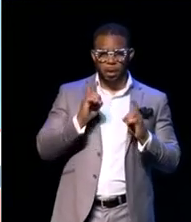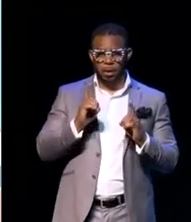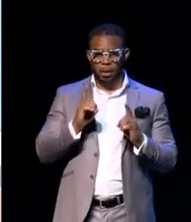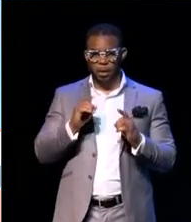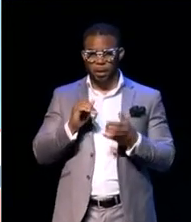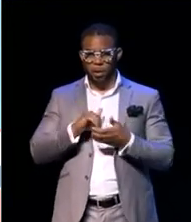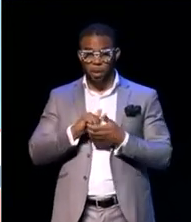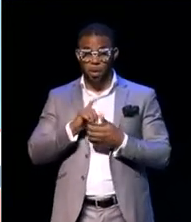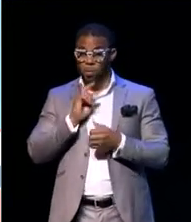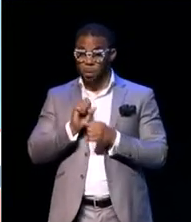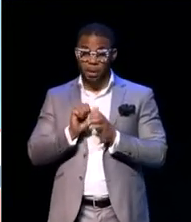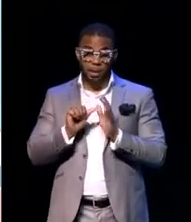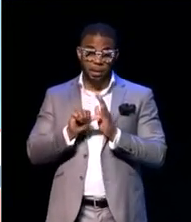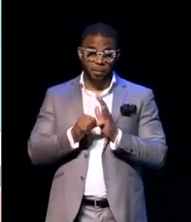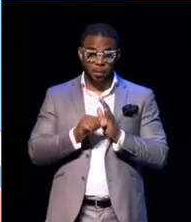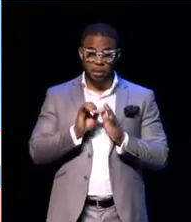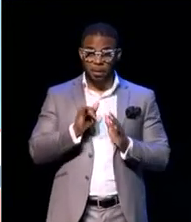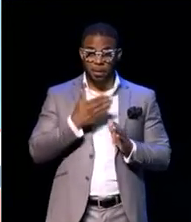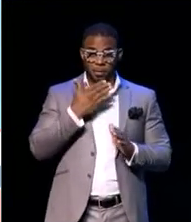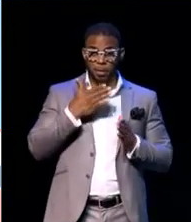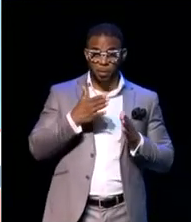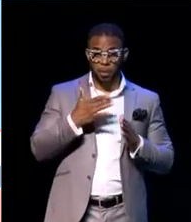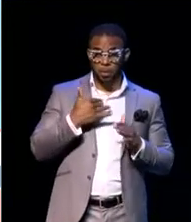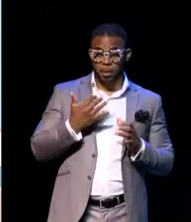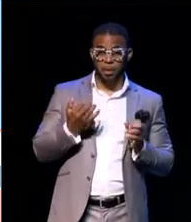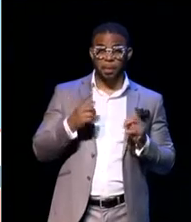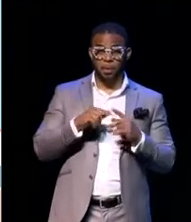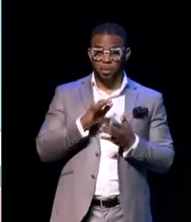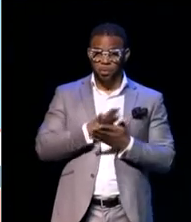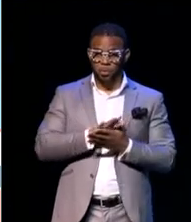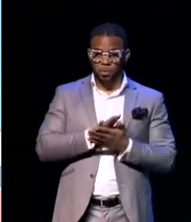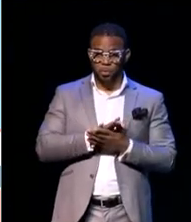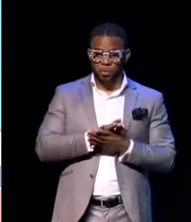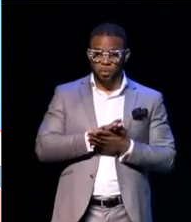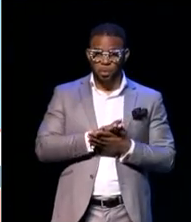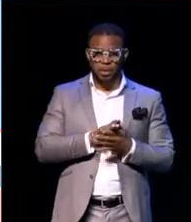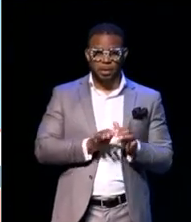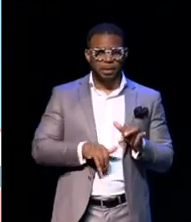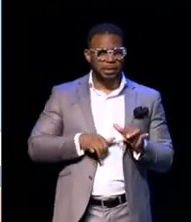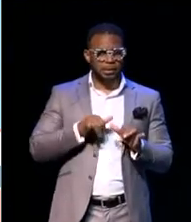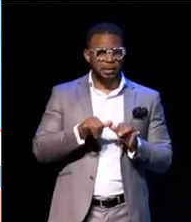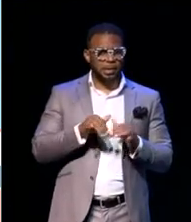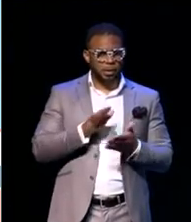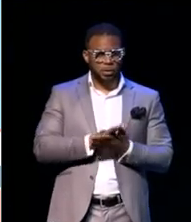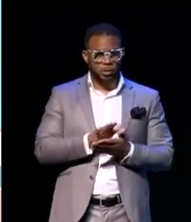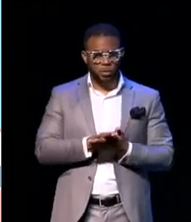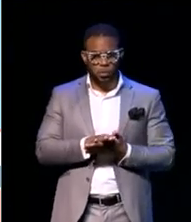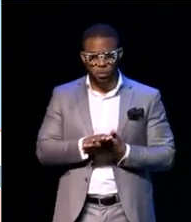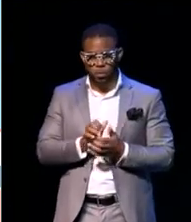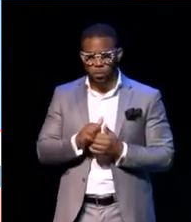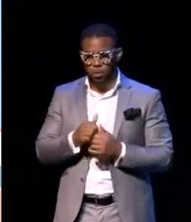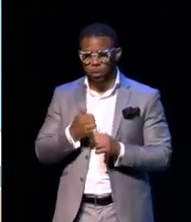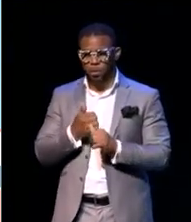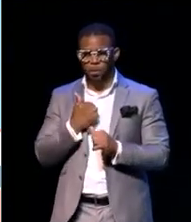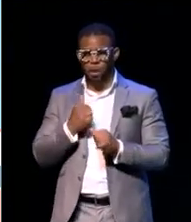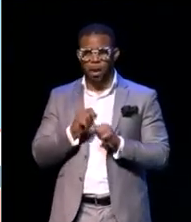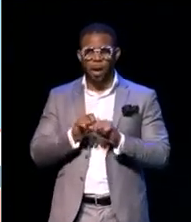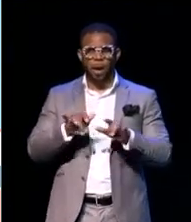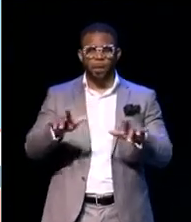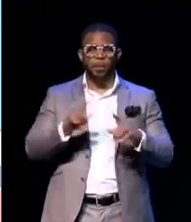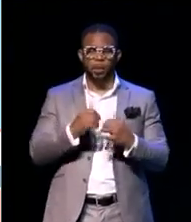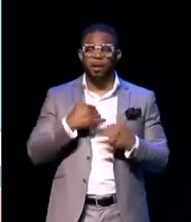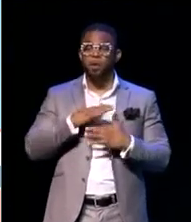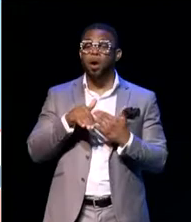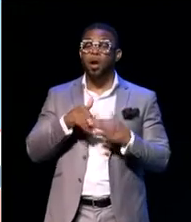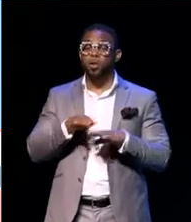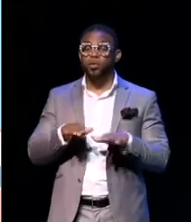education partners really emphasizes that the best way that we get back to school and stay in school with avoiding outbreaks is to have